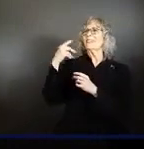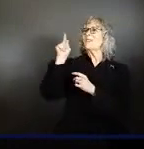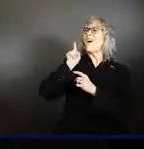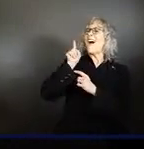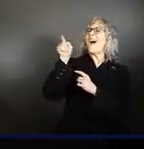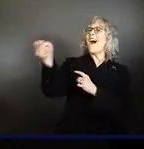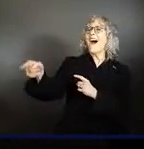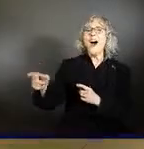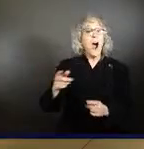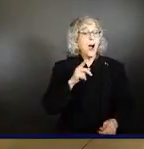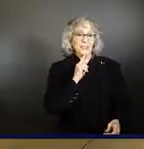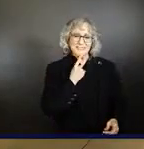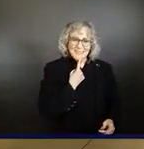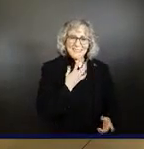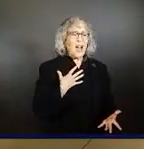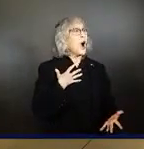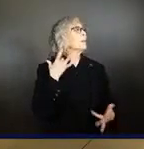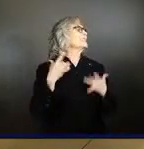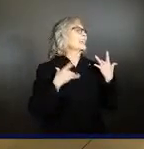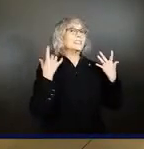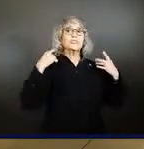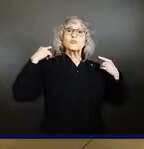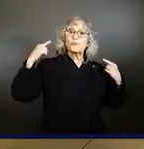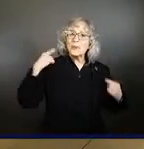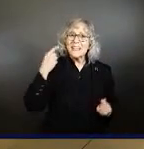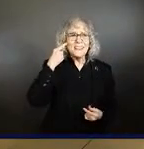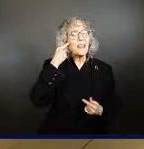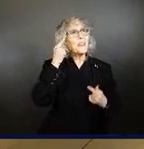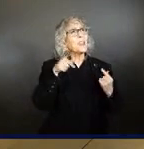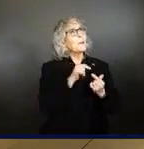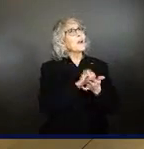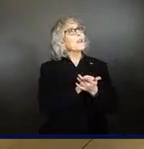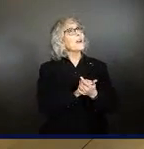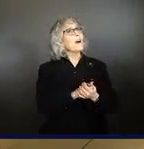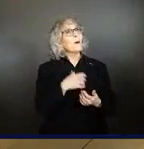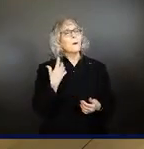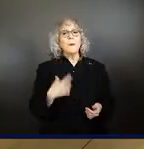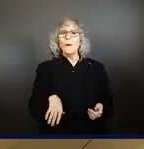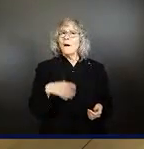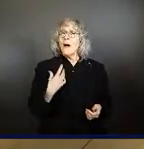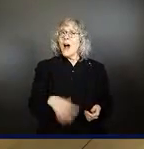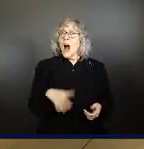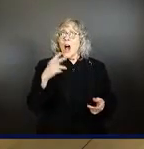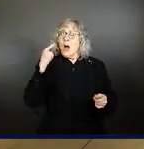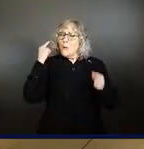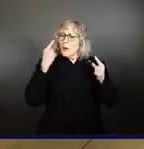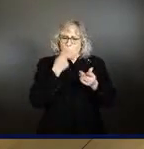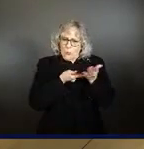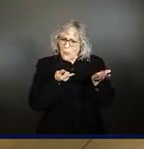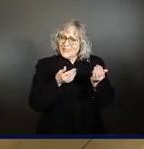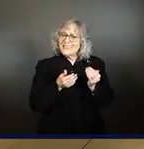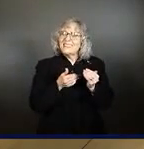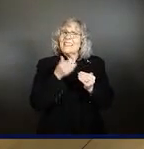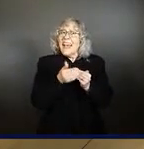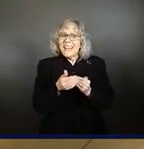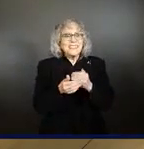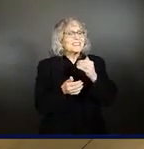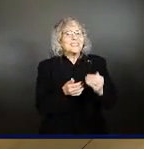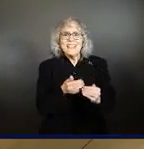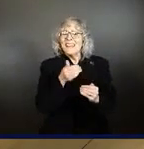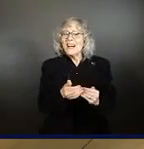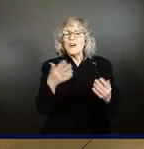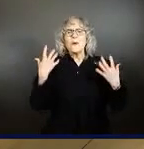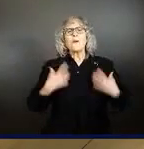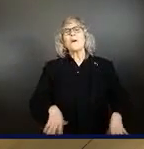getting so excited. Like it's crazy to think about and just to wonder what is going to come next. This is amazing. This is